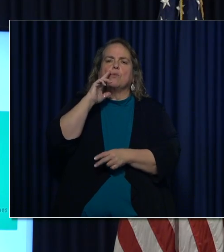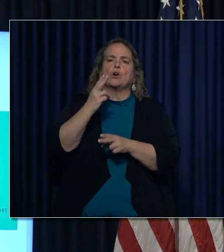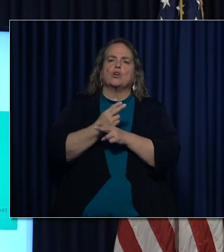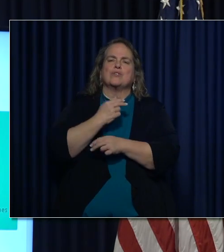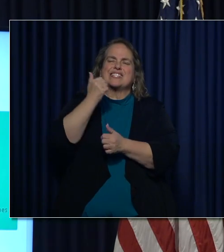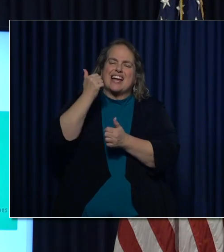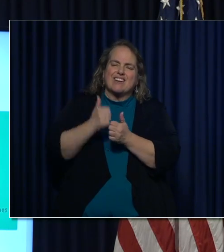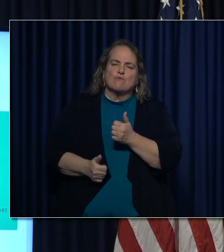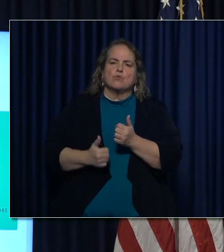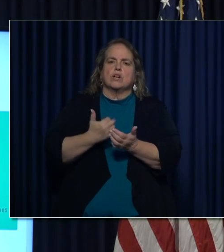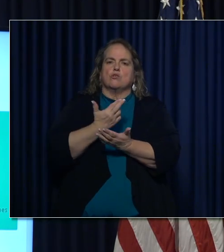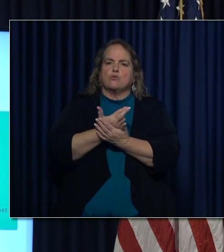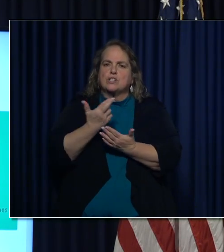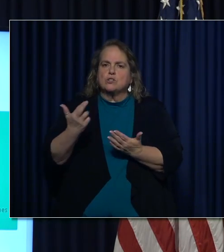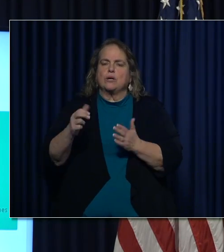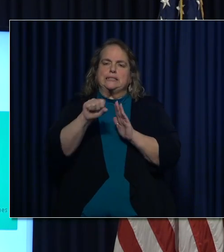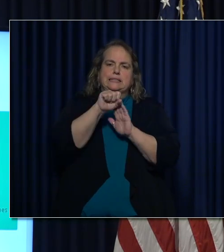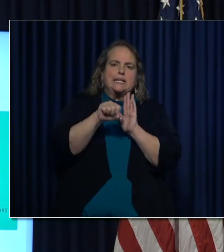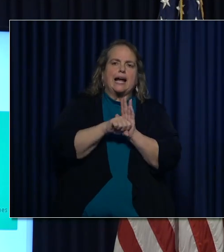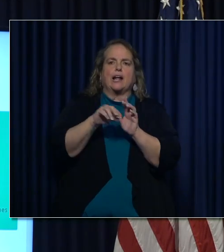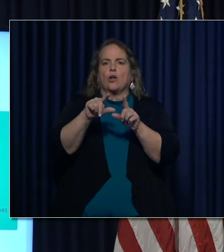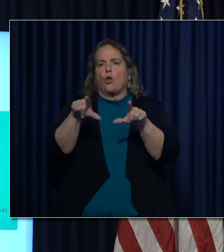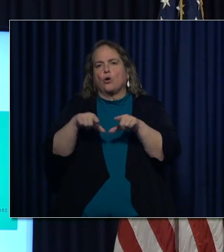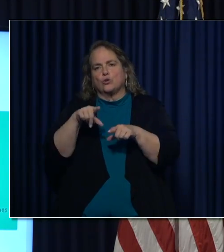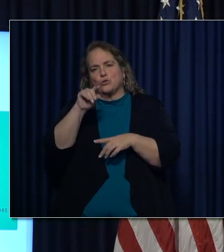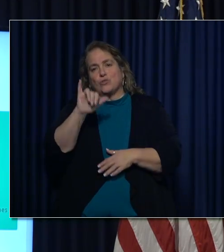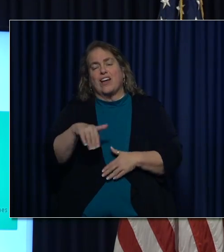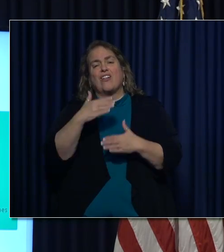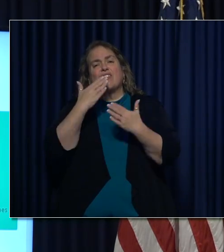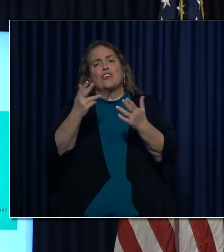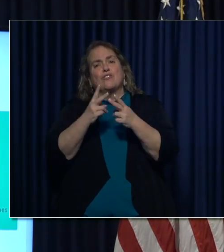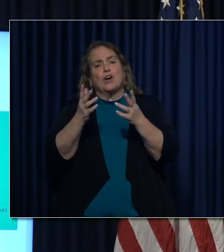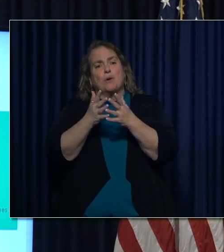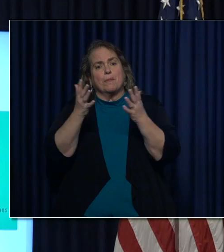and local resource it takes to do that. Thank you all very much.